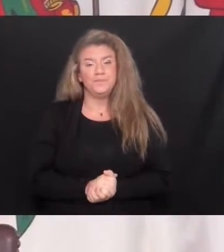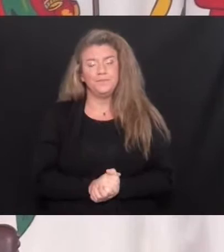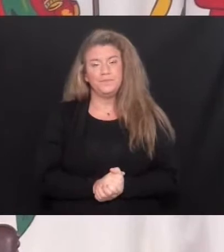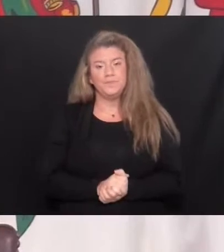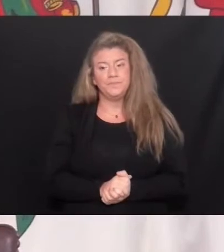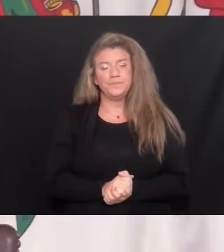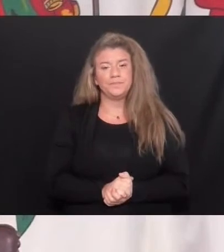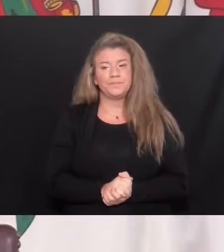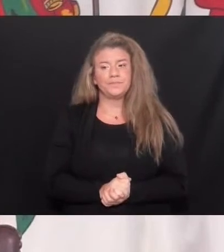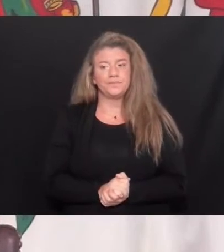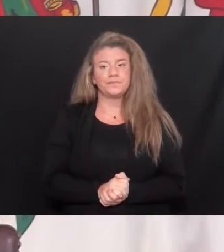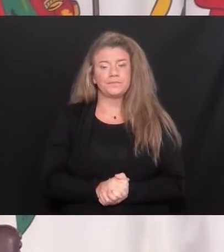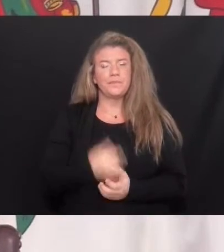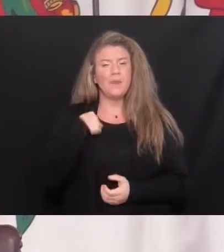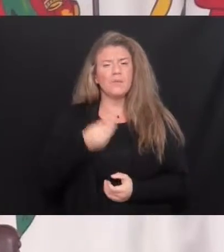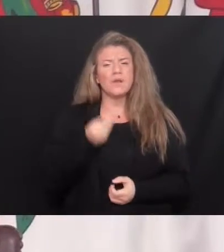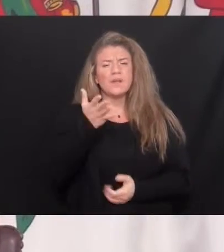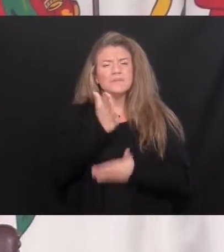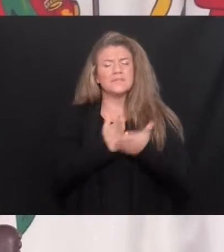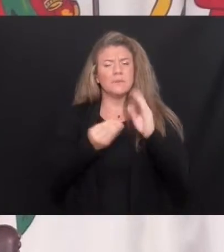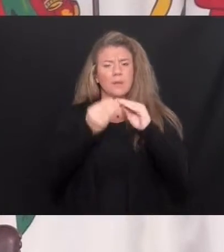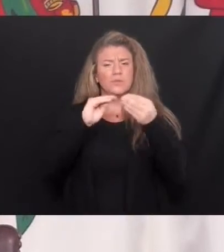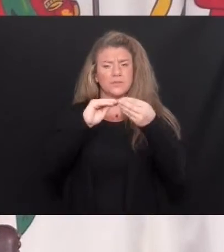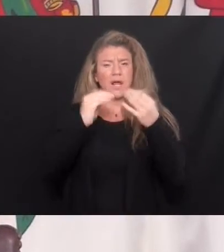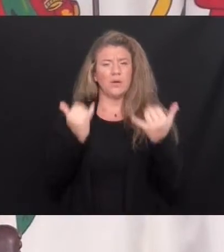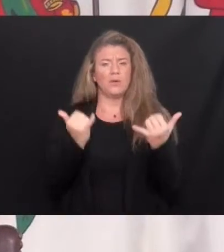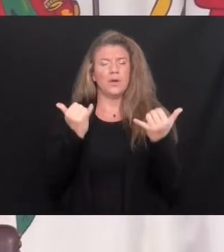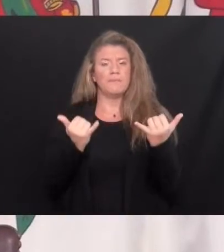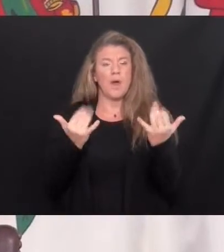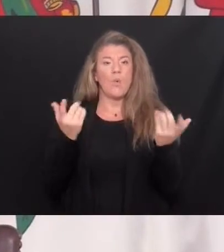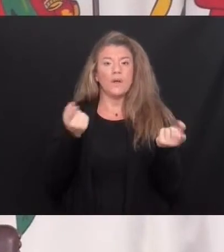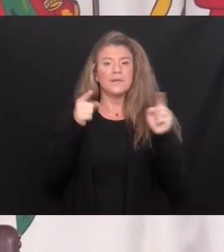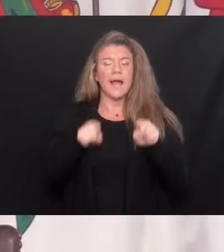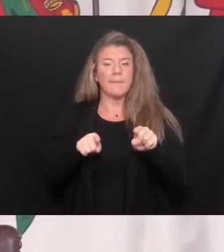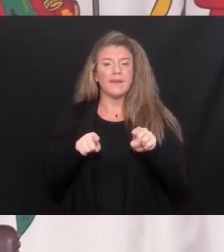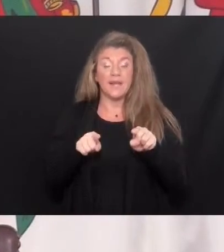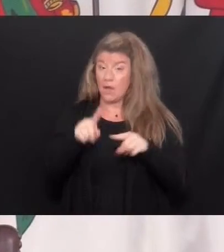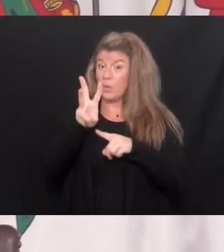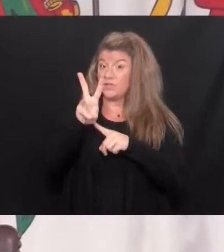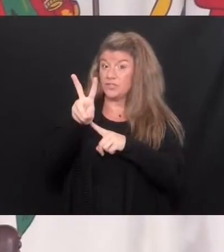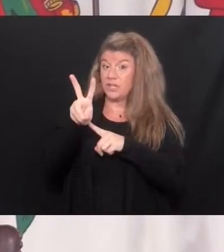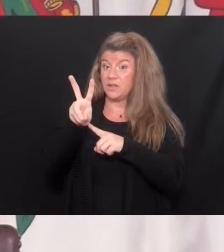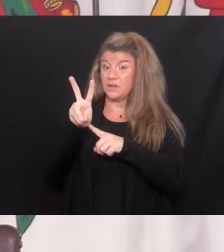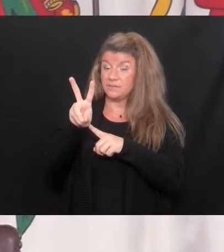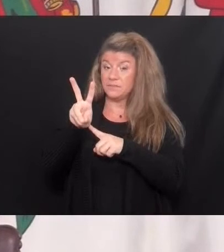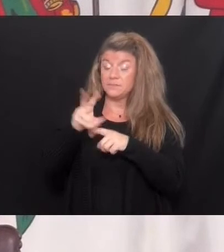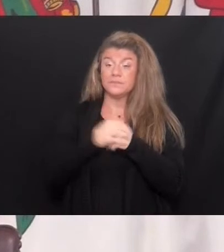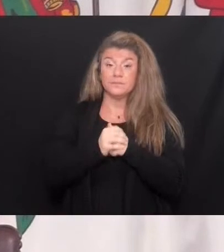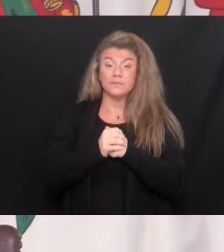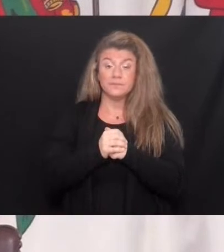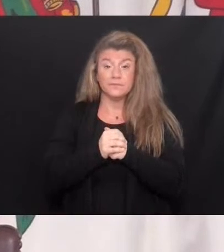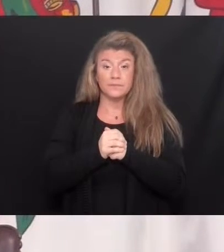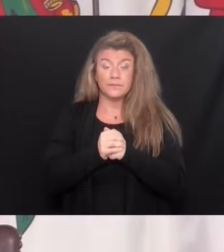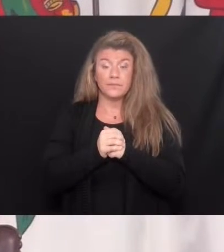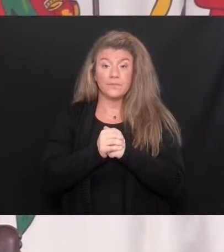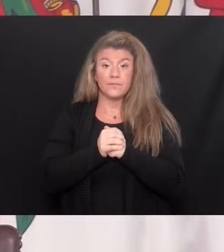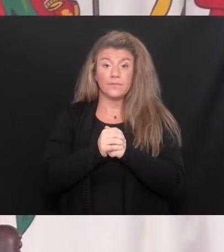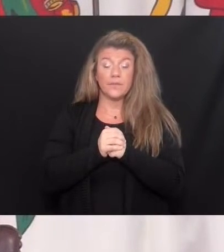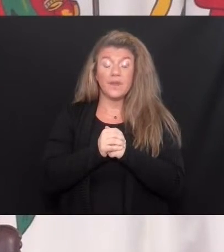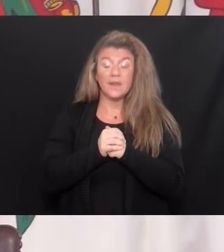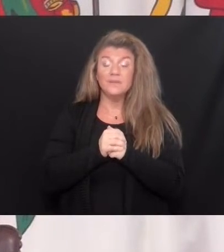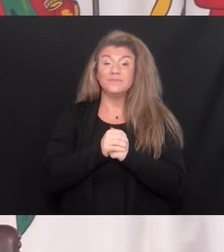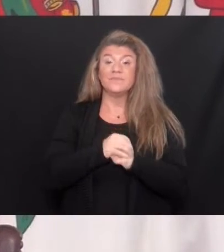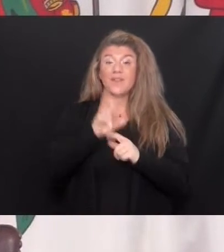I'm going to give you a few stats now about what's going on in West Virginia, but